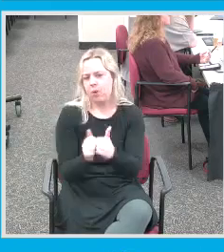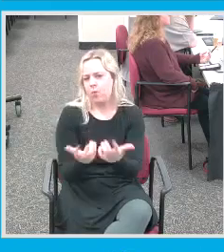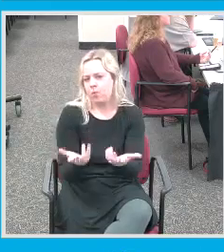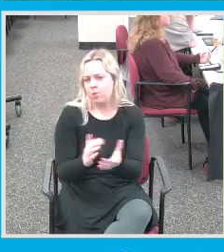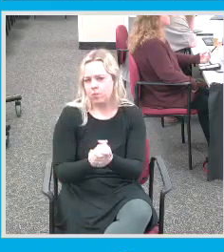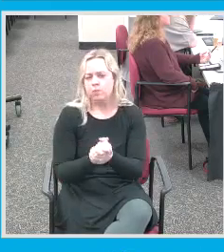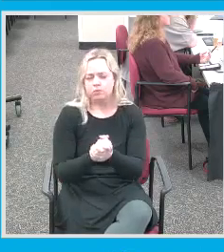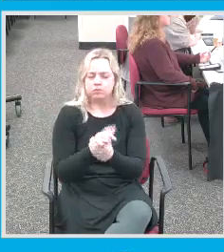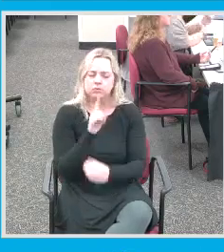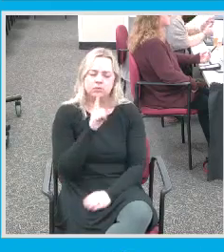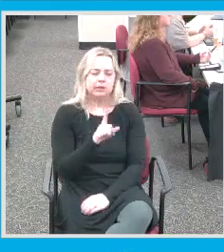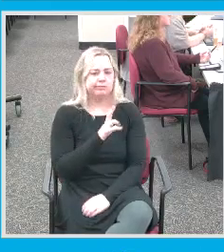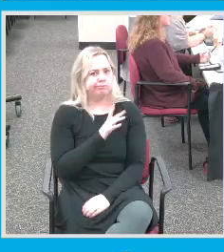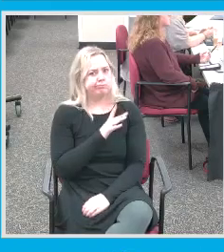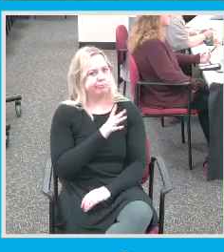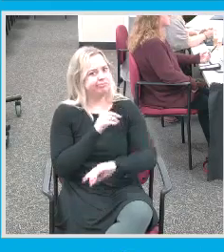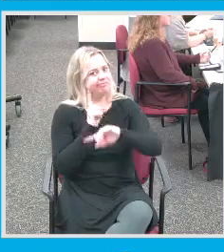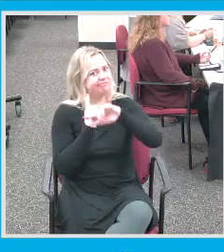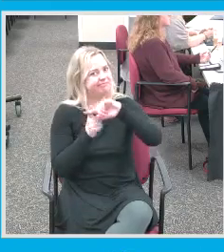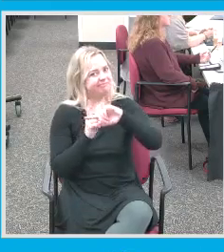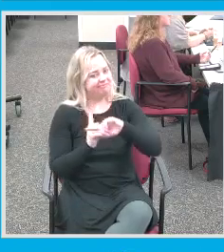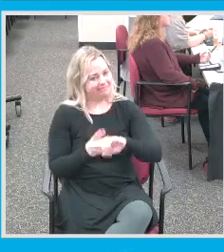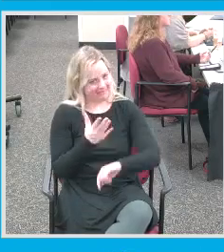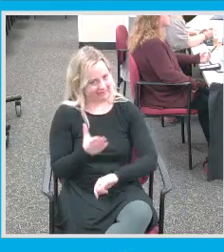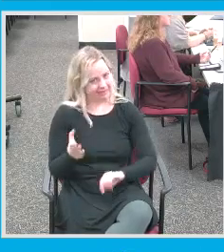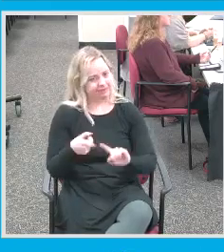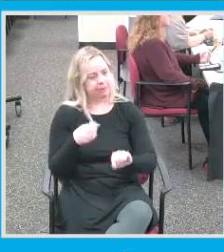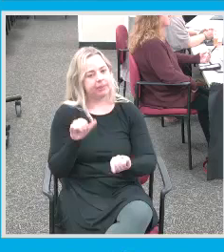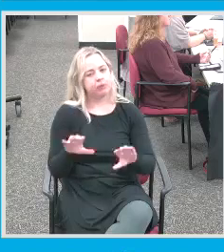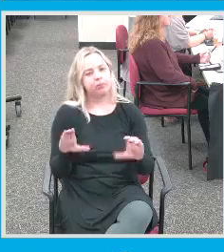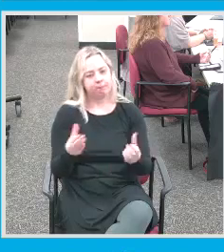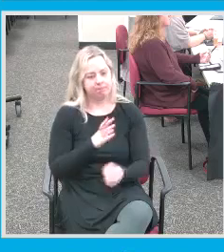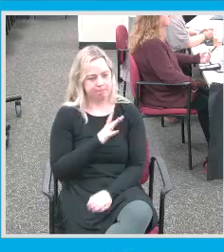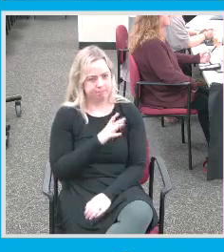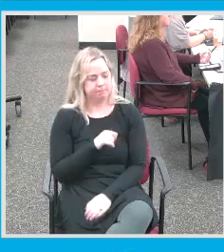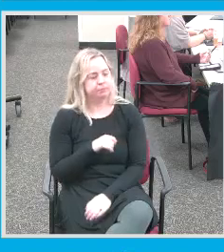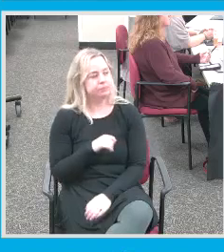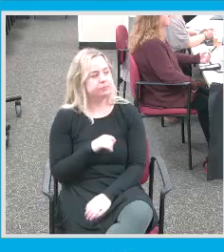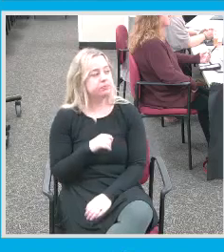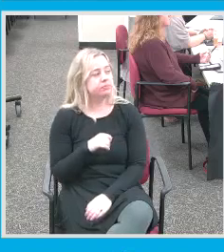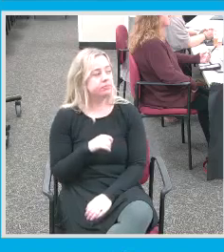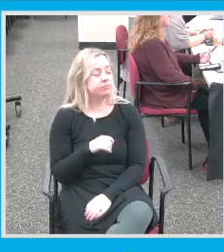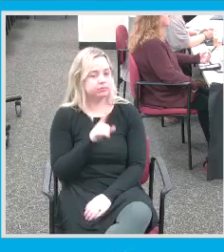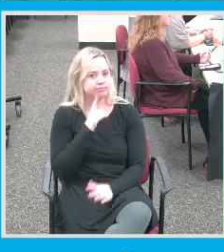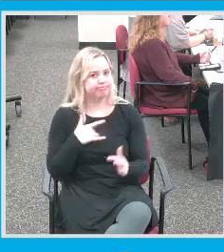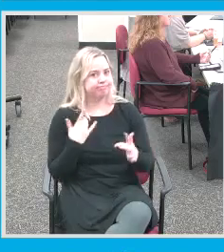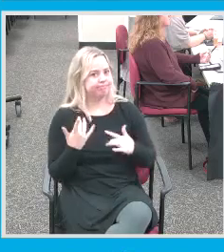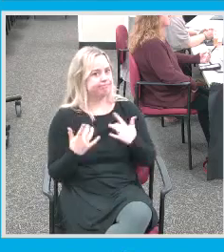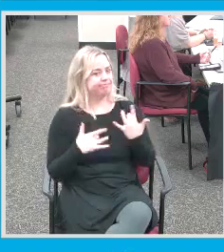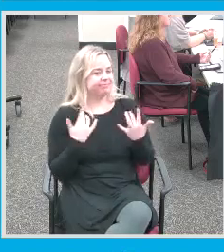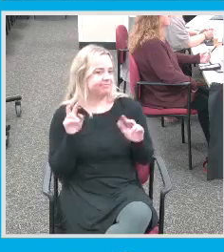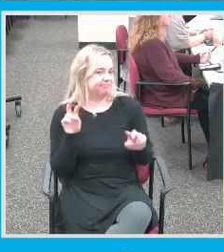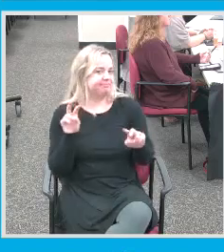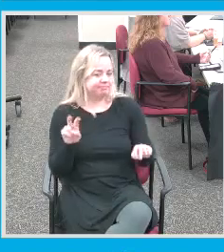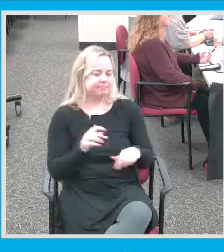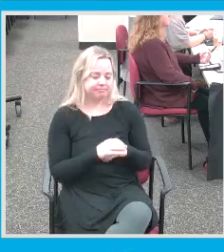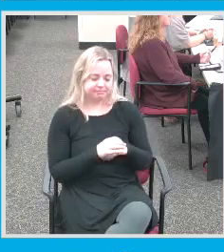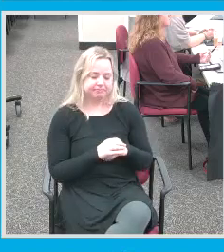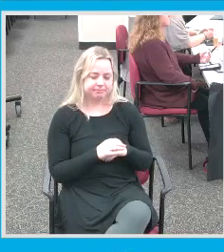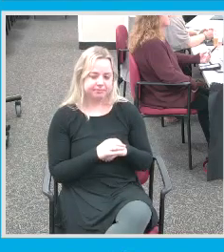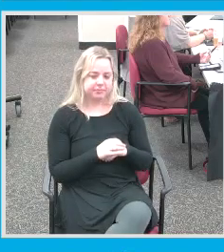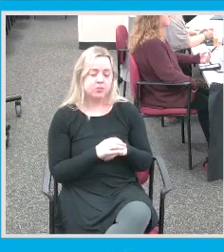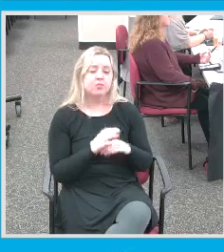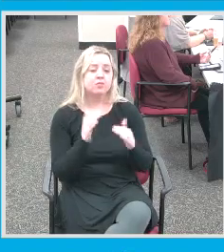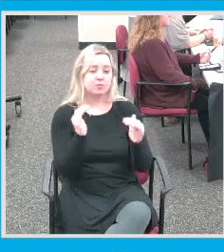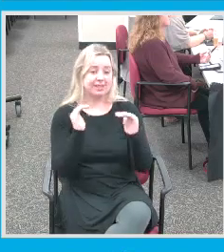really, really great things that are happening in that space, which is very exciting to see. And then on